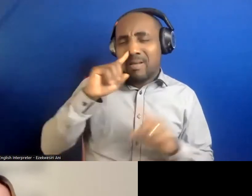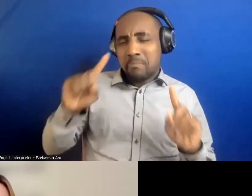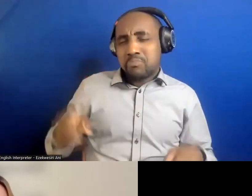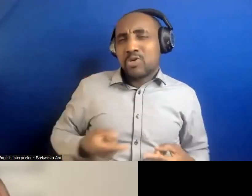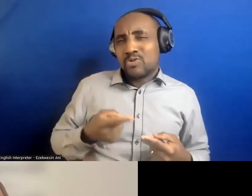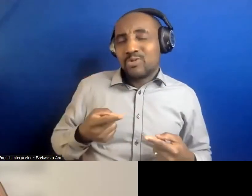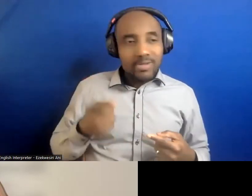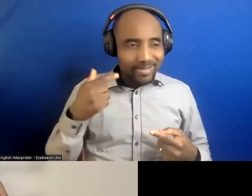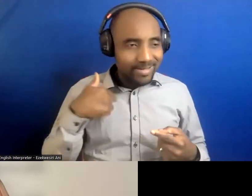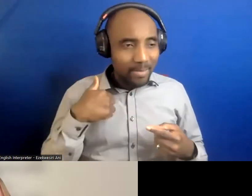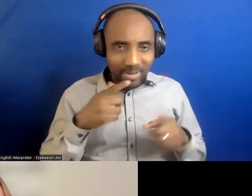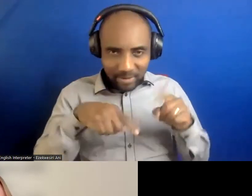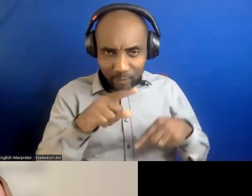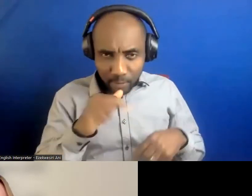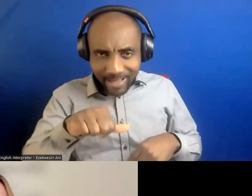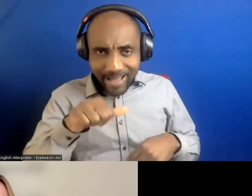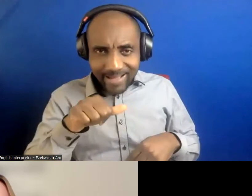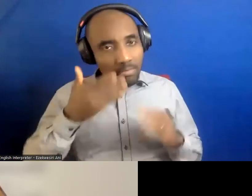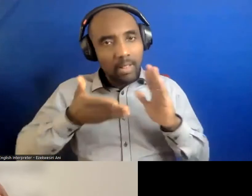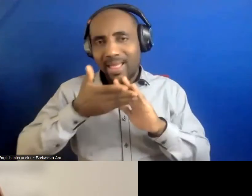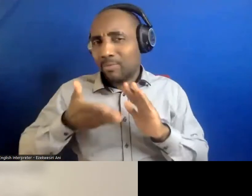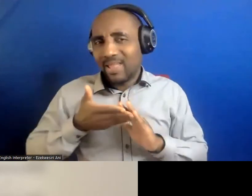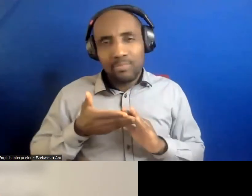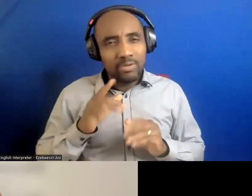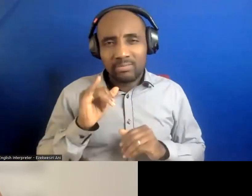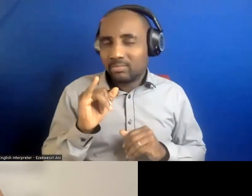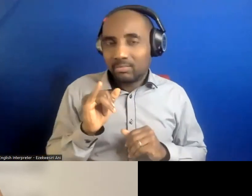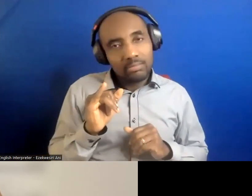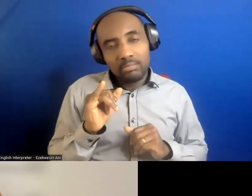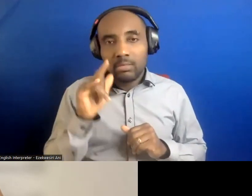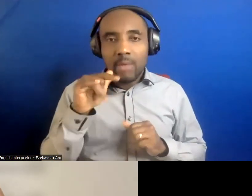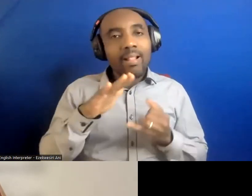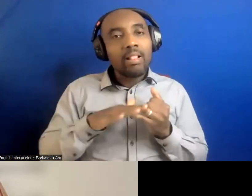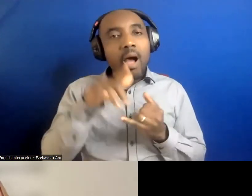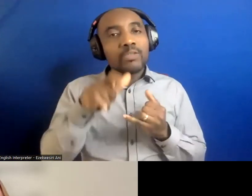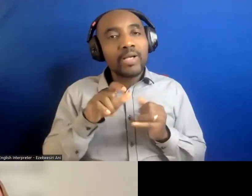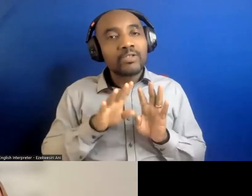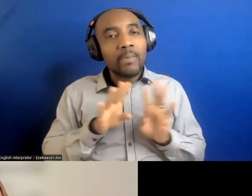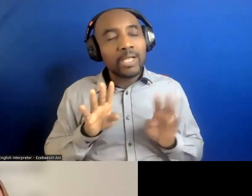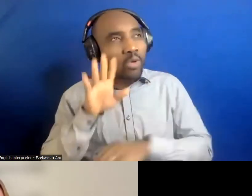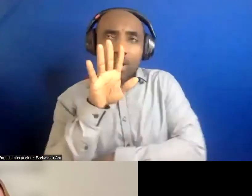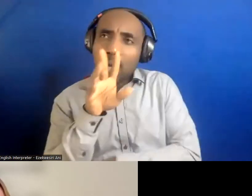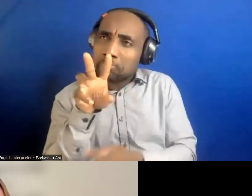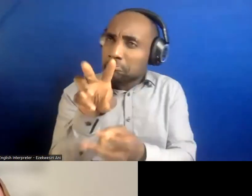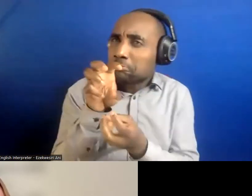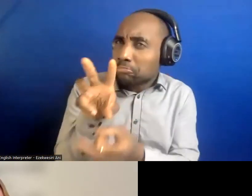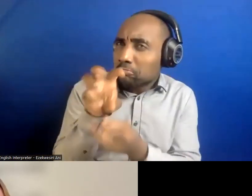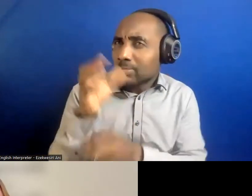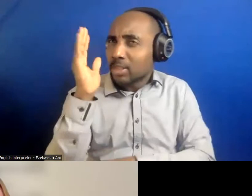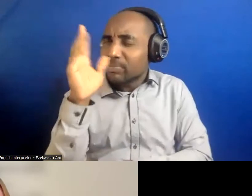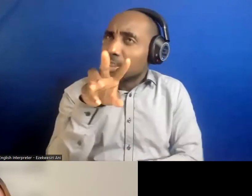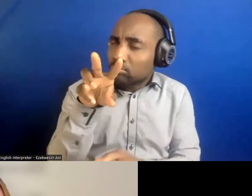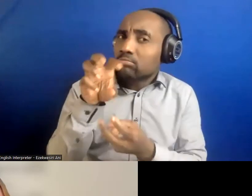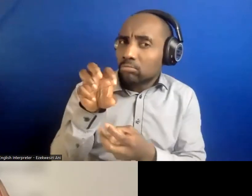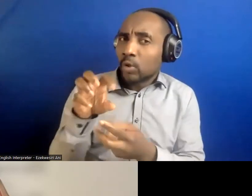skills that we do have, and it's great almost being the last person on the panel and hearing what the others had to say, because it definitely